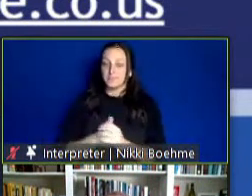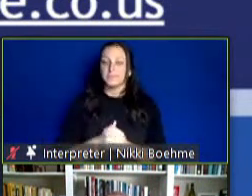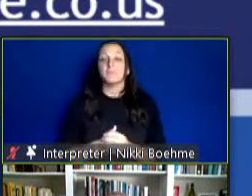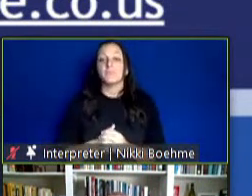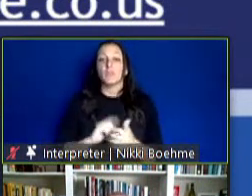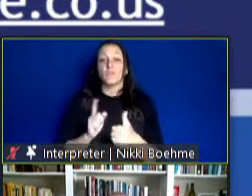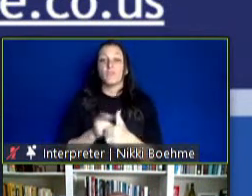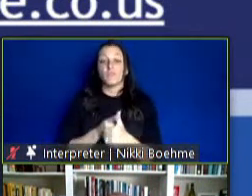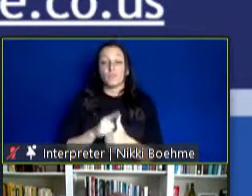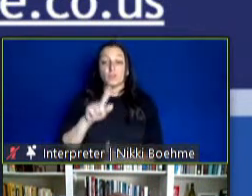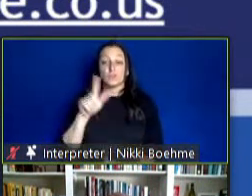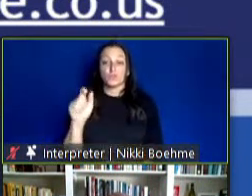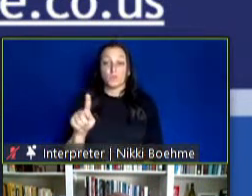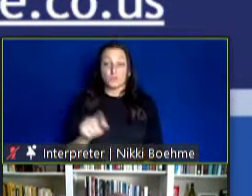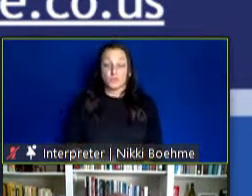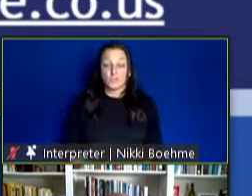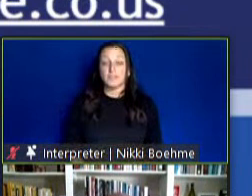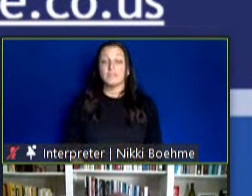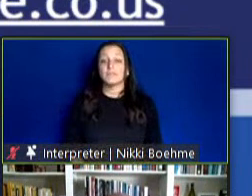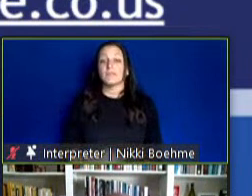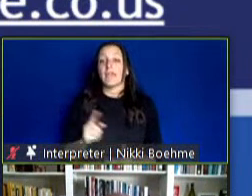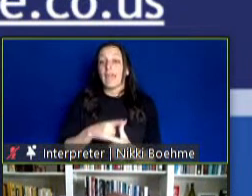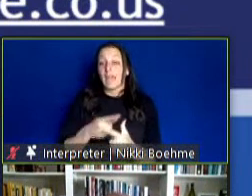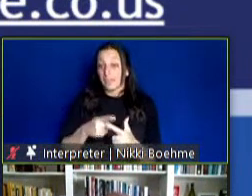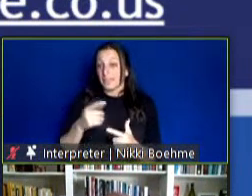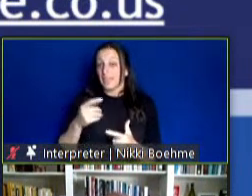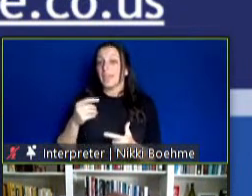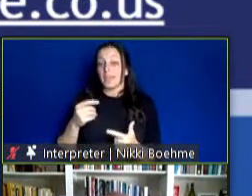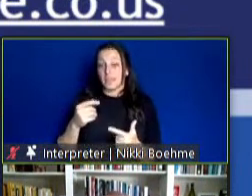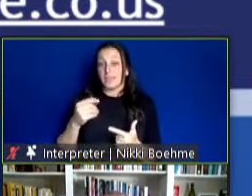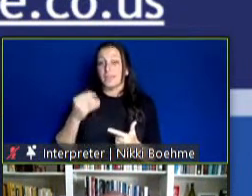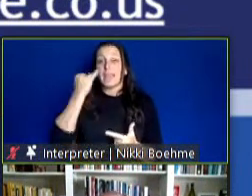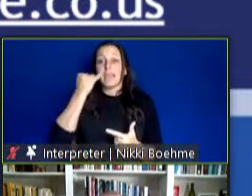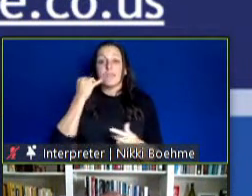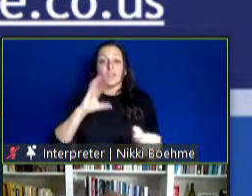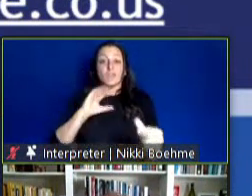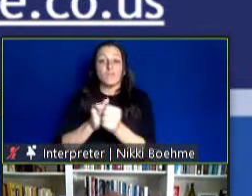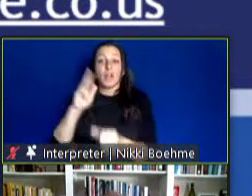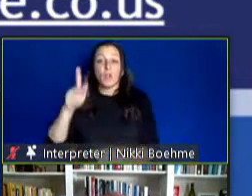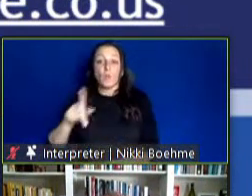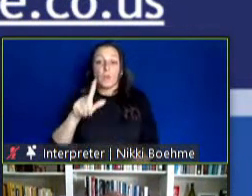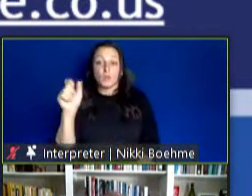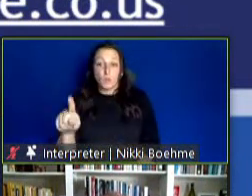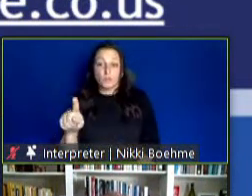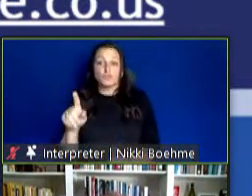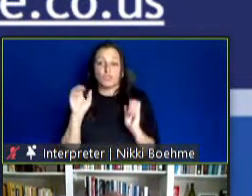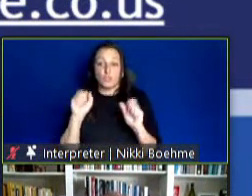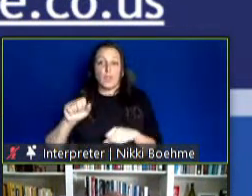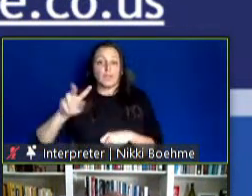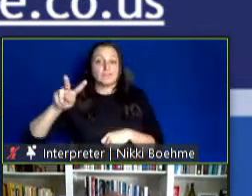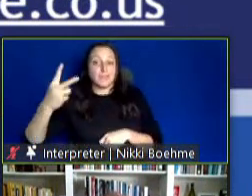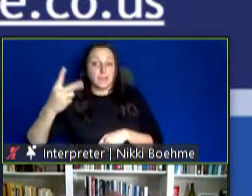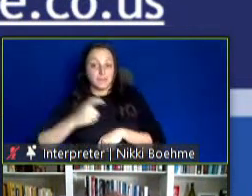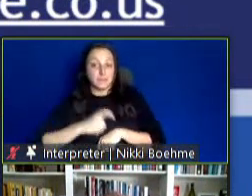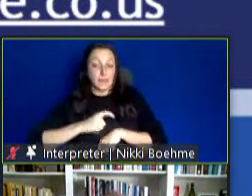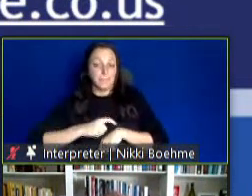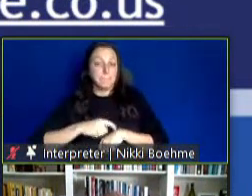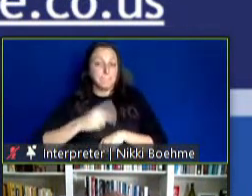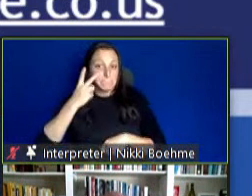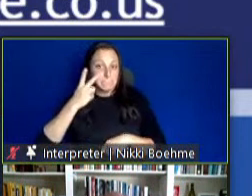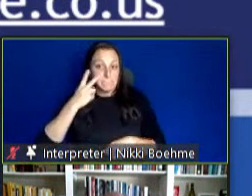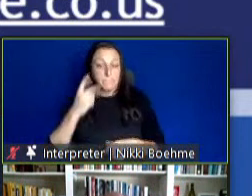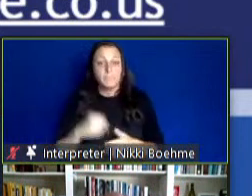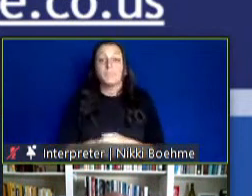with first questions first, and then if we have time, we can get around to some follow-up questions after that. And when you start